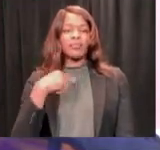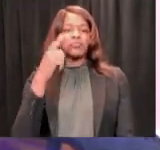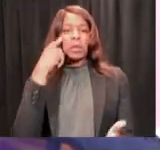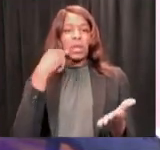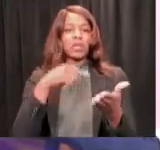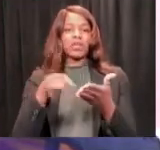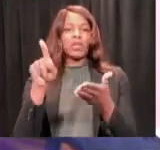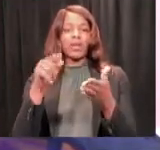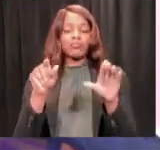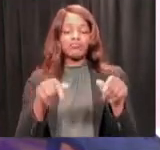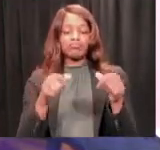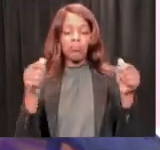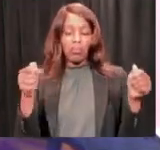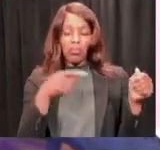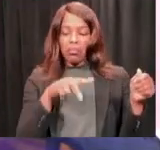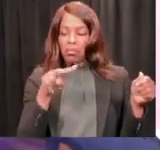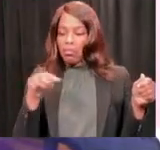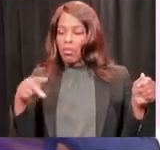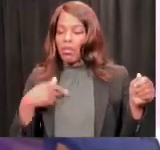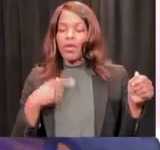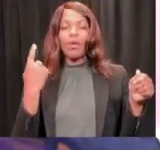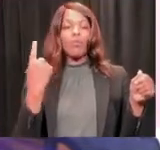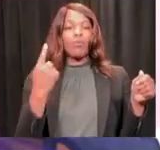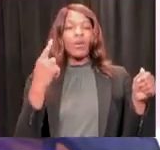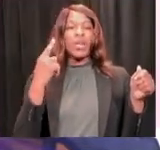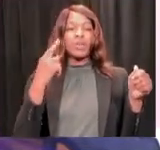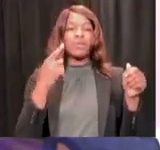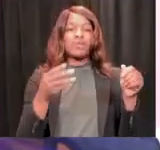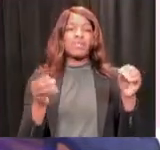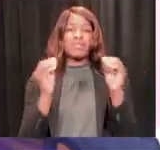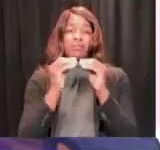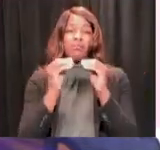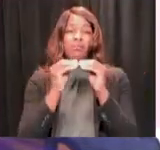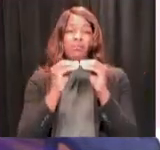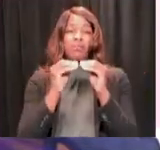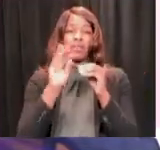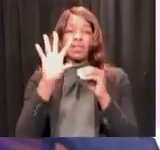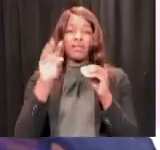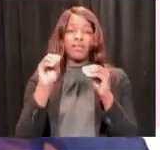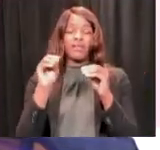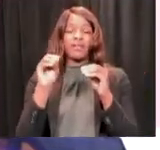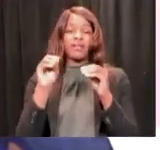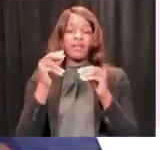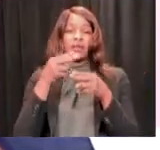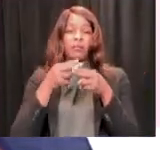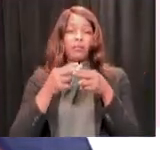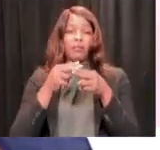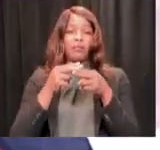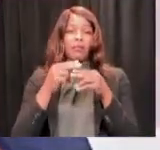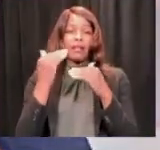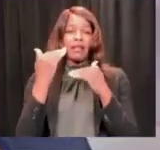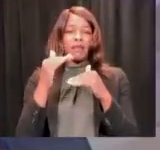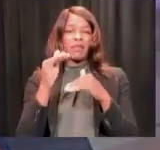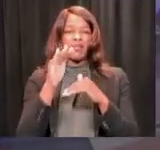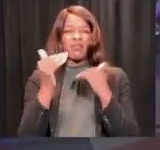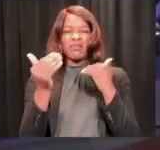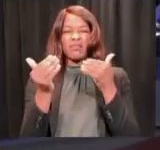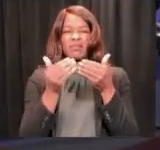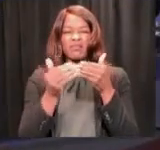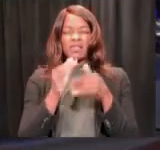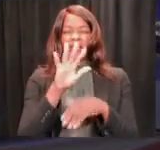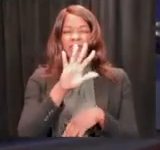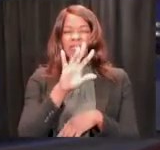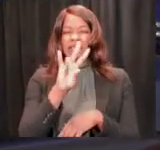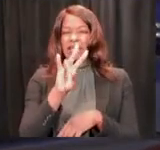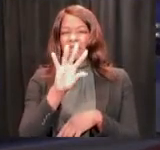bags was over, right? Over the 50-pound limit. It was over the 50-pound limit. It was probably close to around 57, 58.